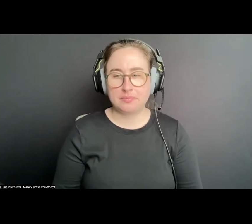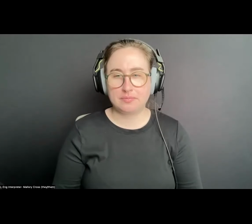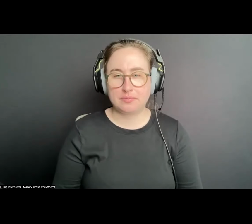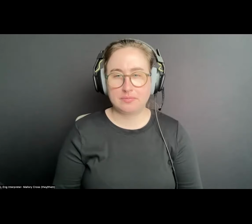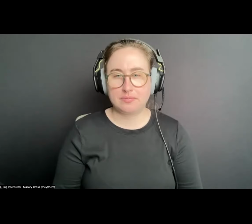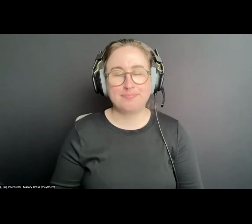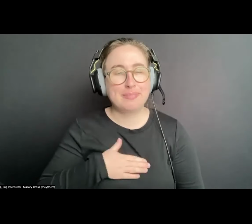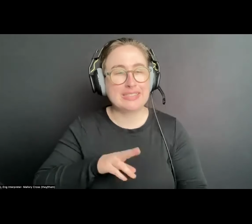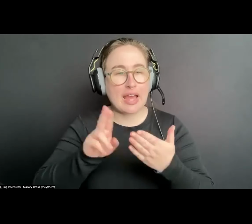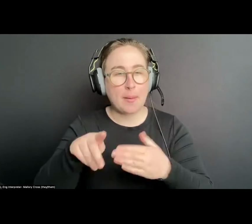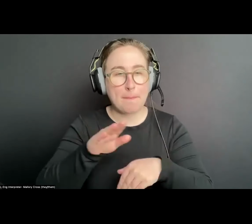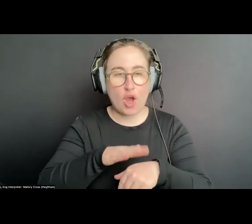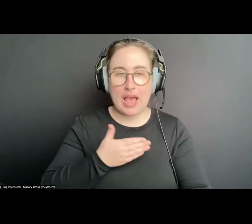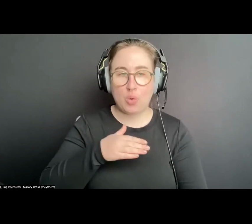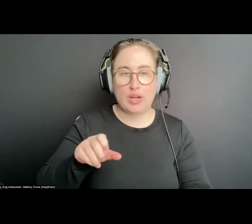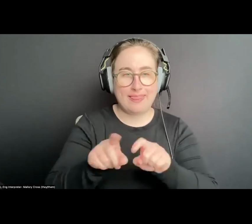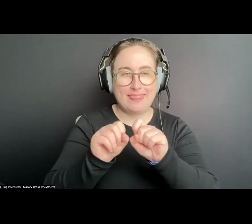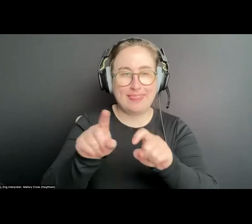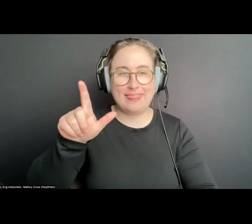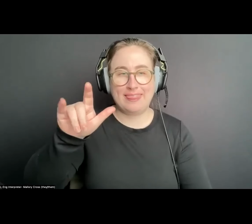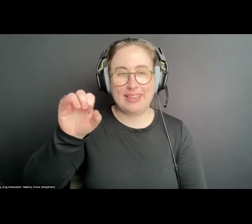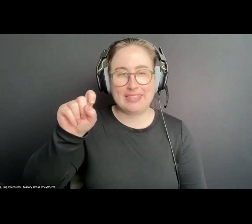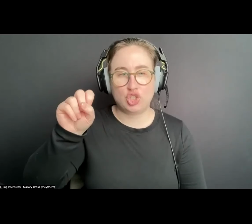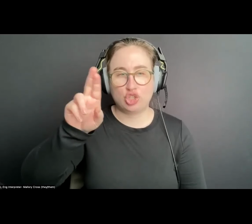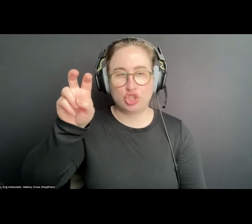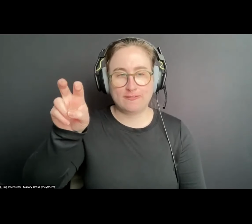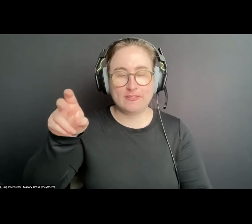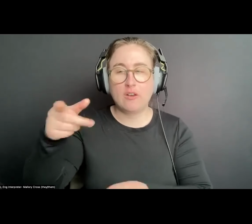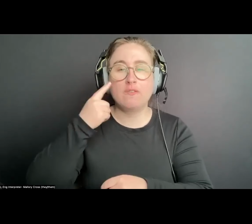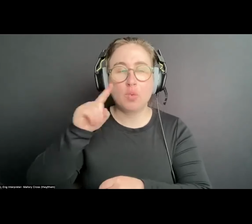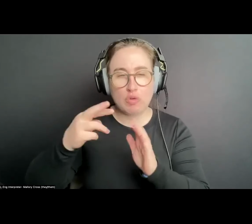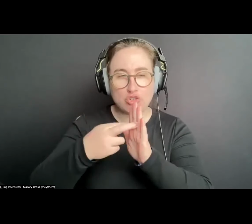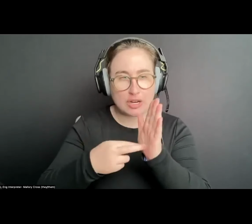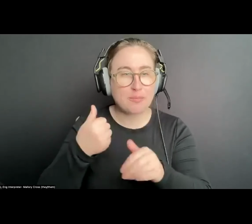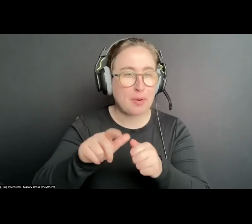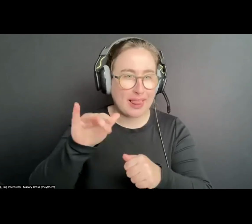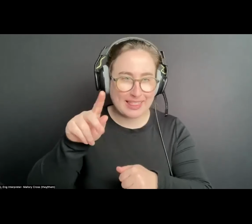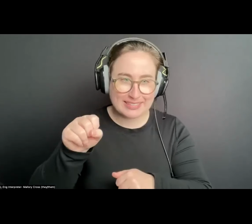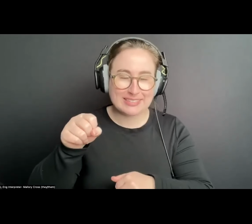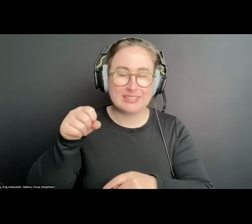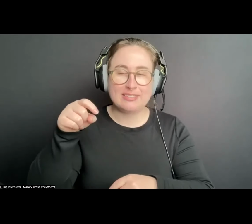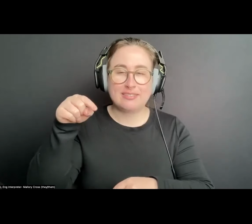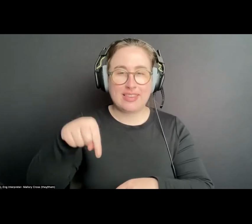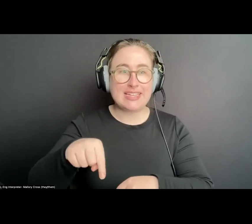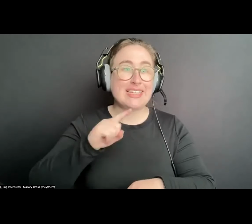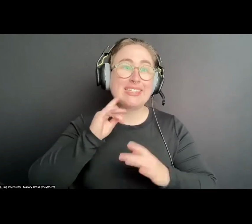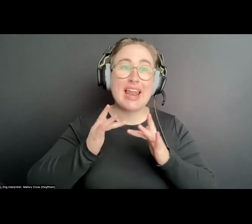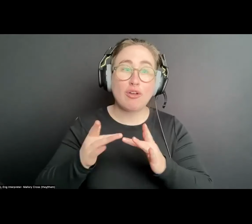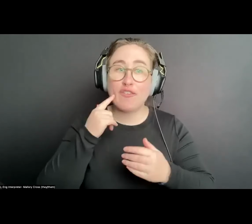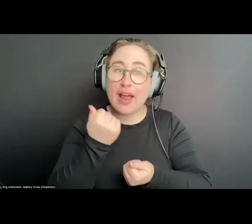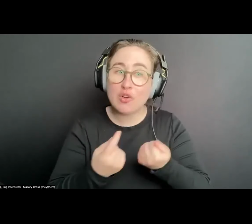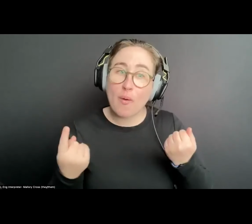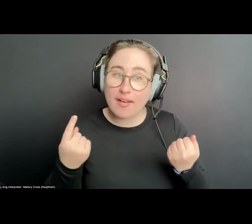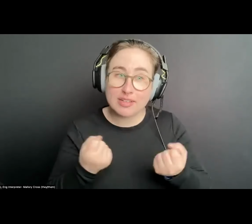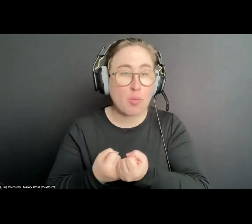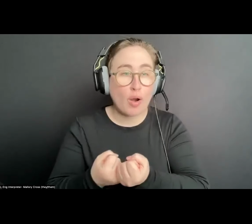Sign up on our listserv for registration and remember those links. Remember that this is a network for everyone